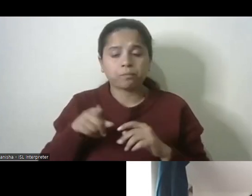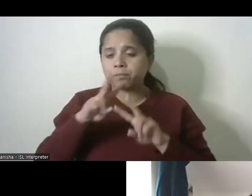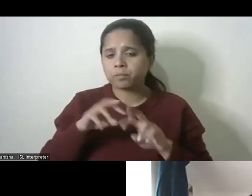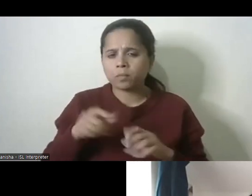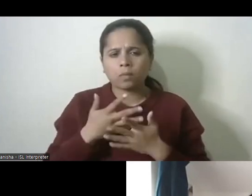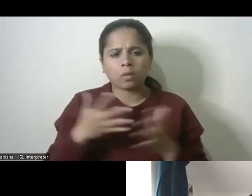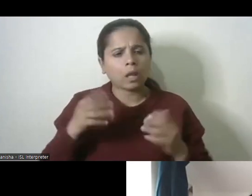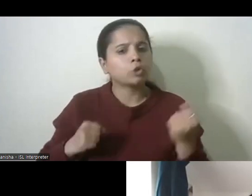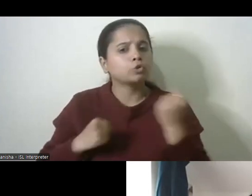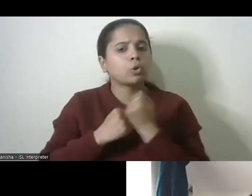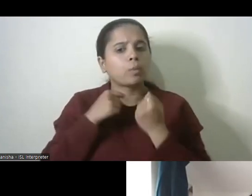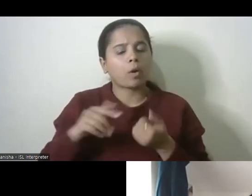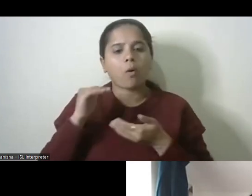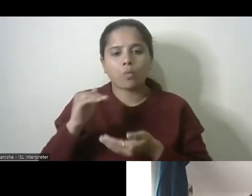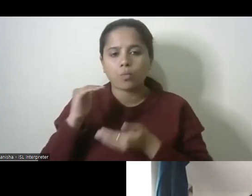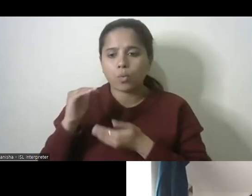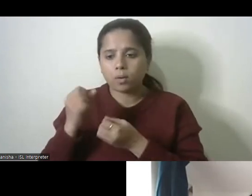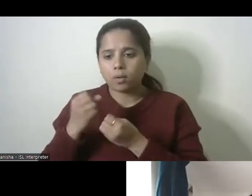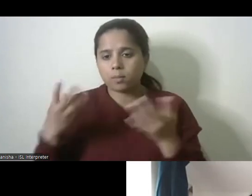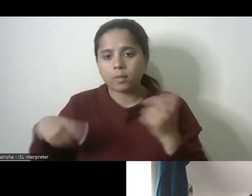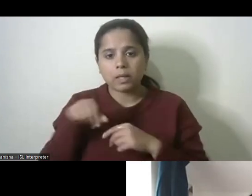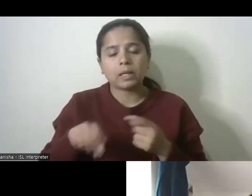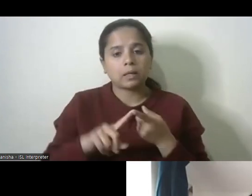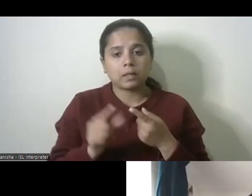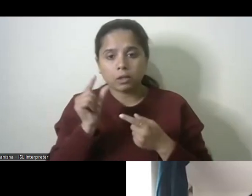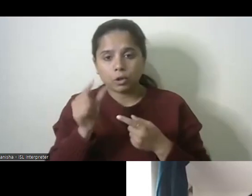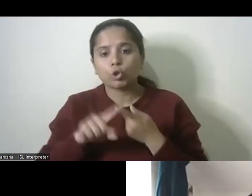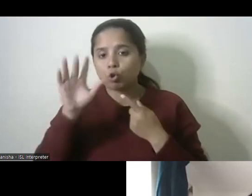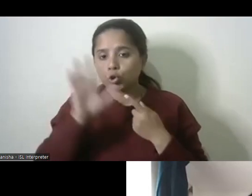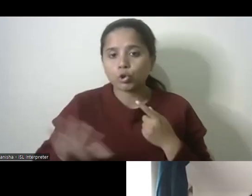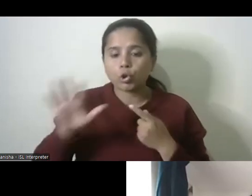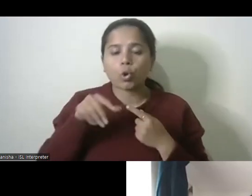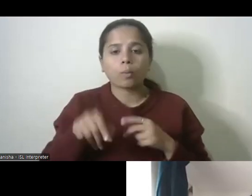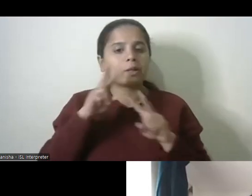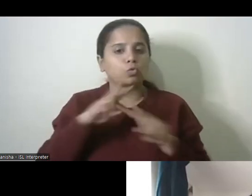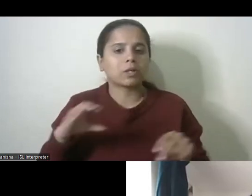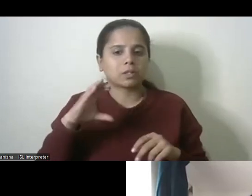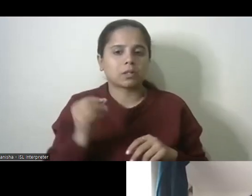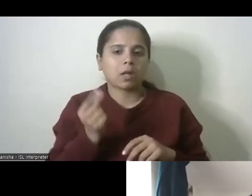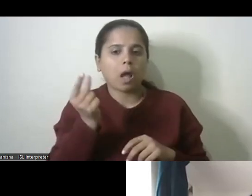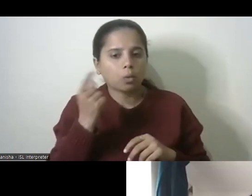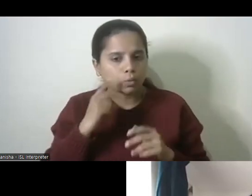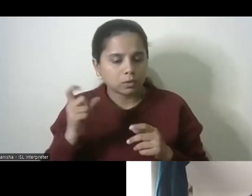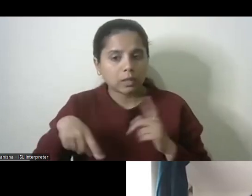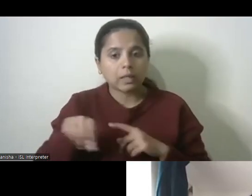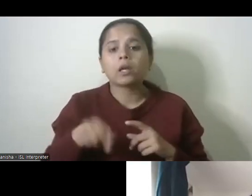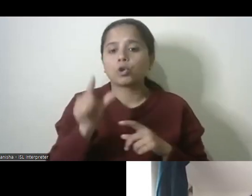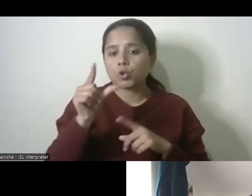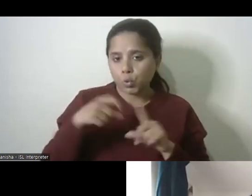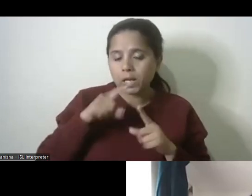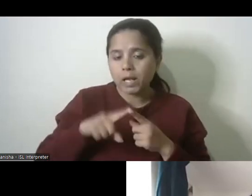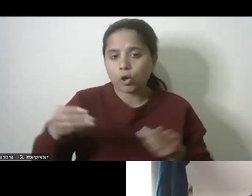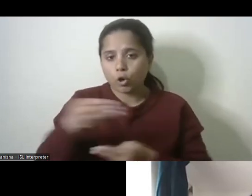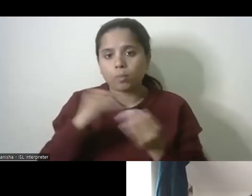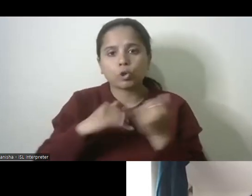generously supported by awards from the EU European Research Council, the UK Economic and Social